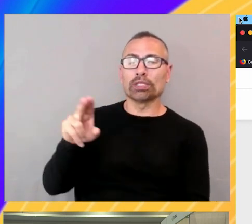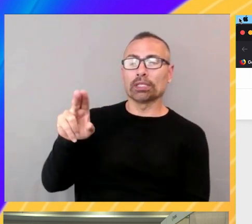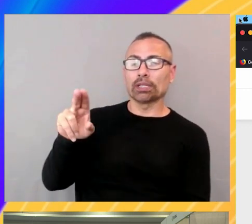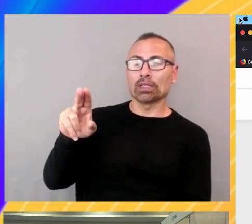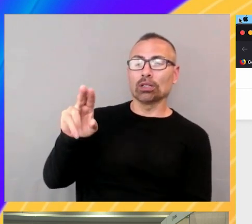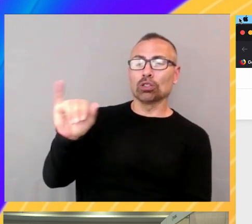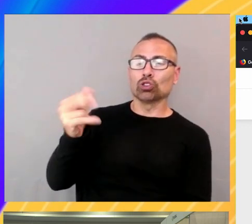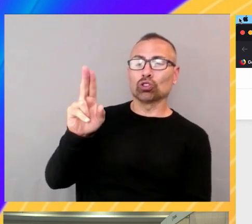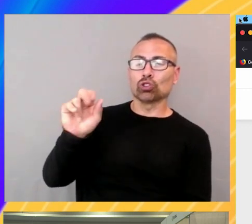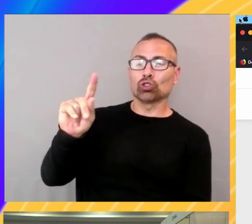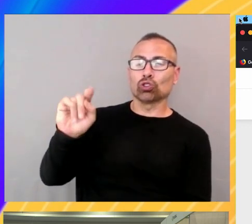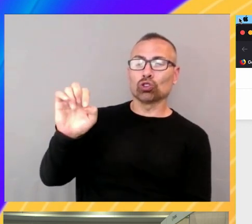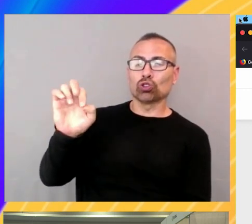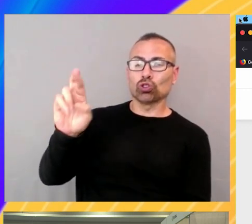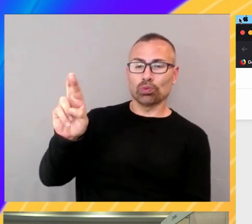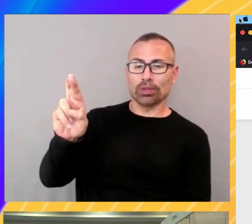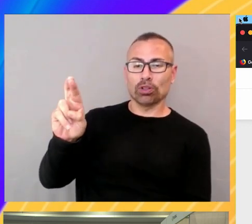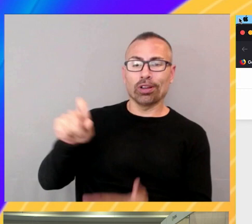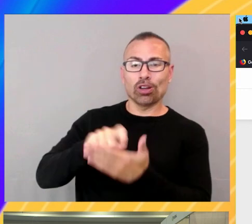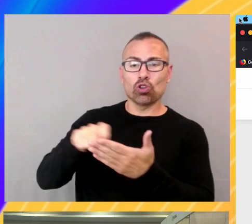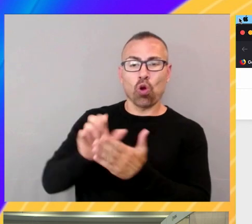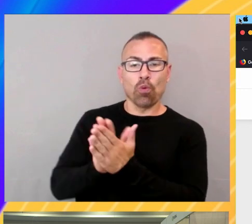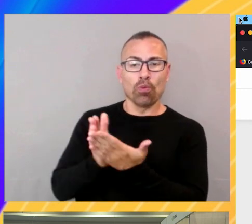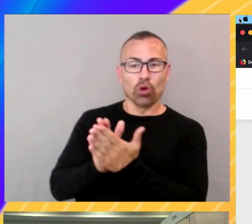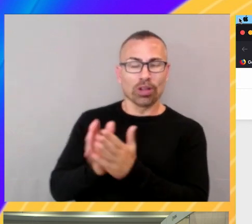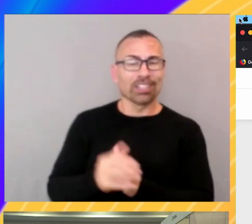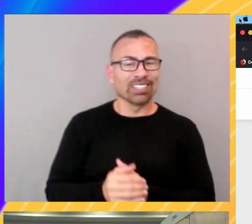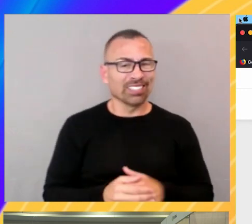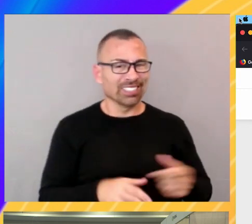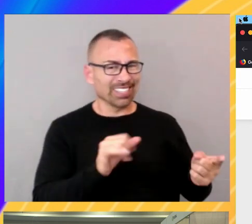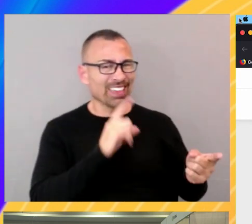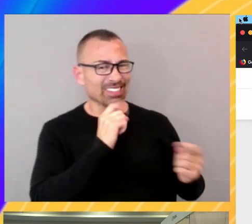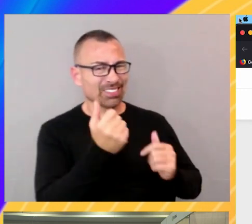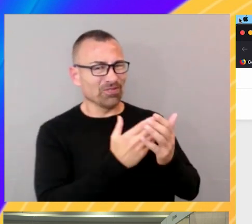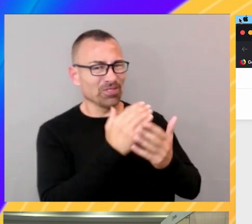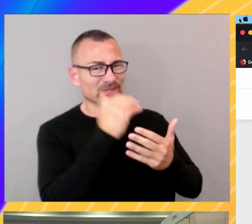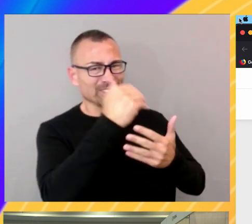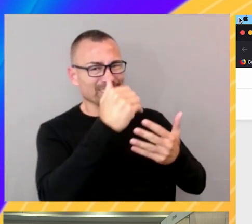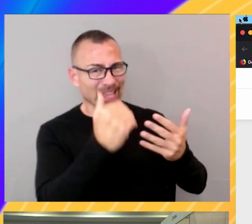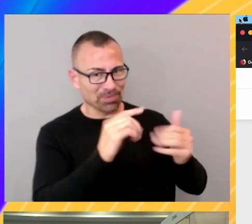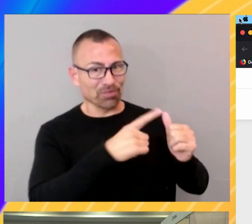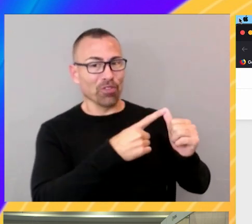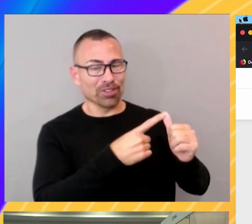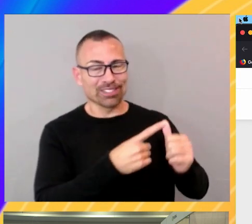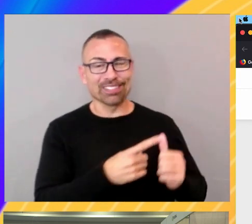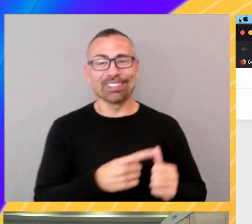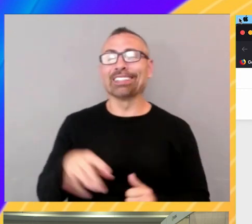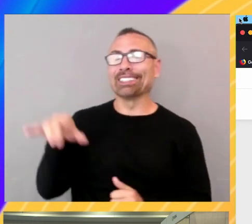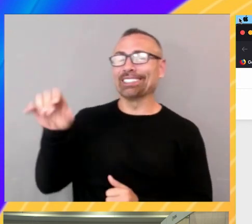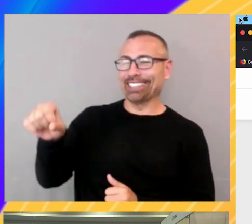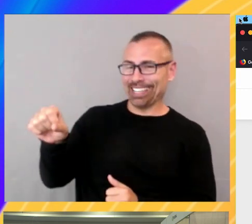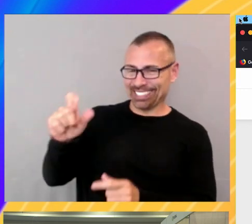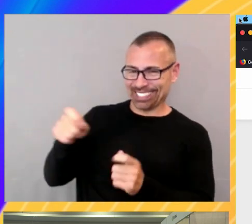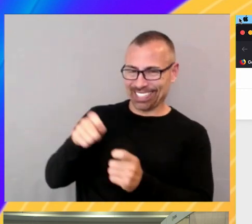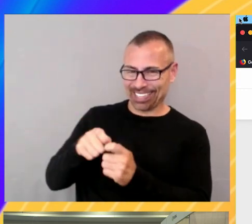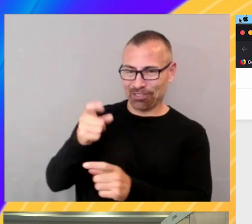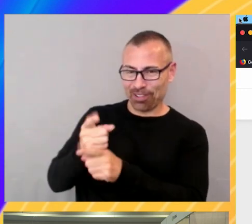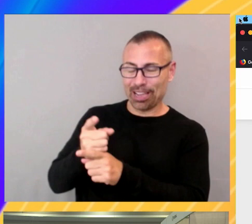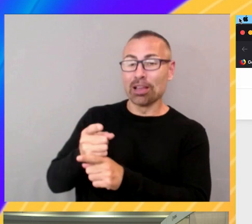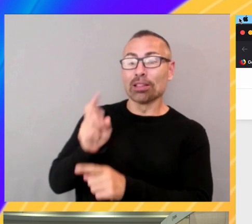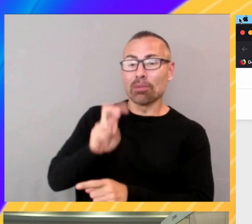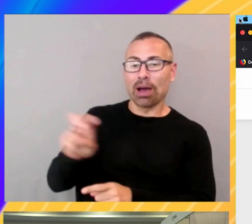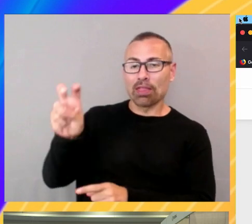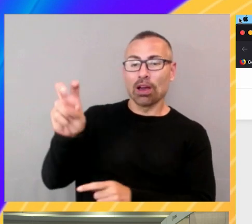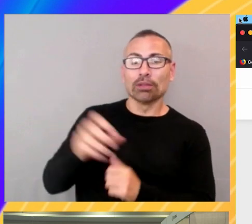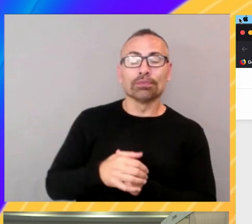steps before we got to this point. It's like a baking show. Yeah. That's exactly right. The pie is done. Yeah. So using